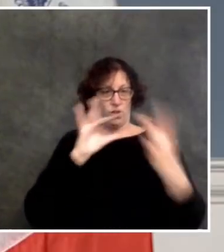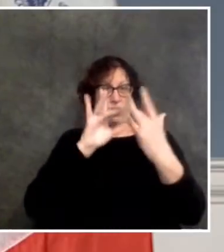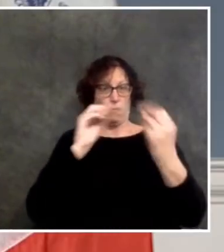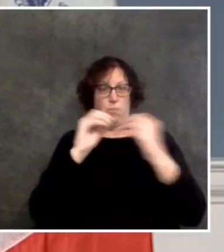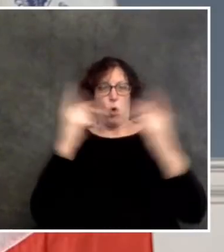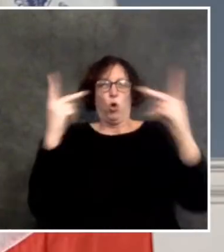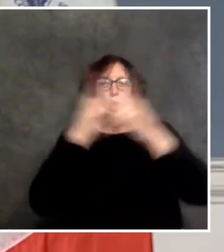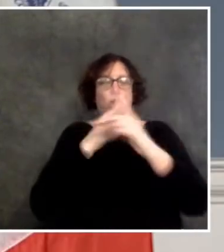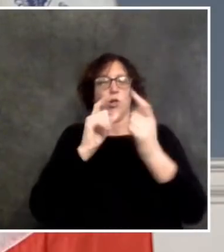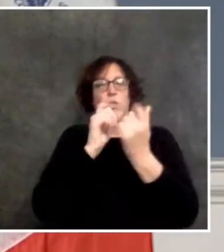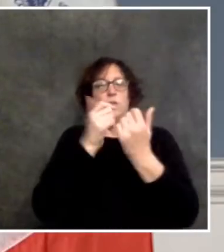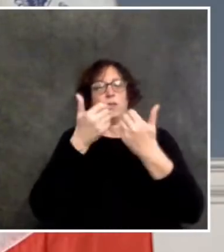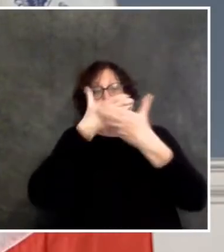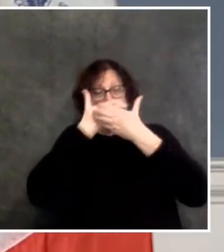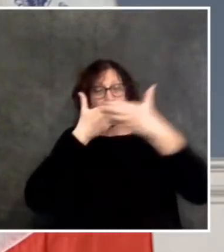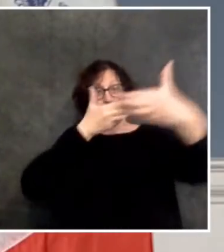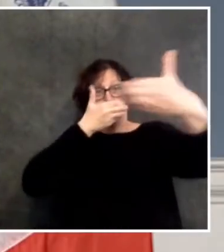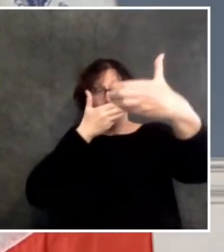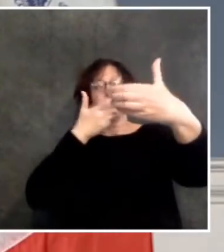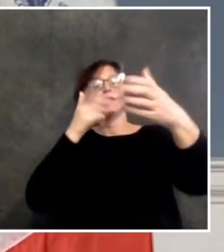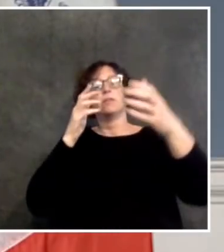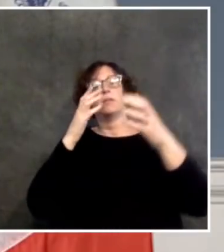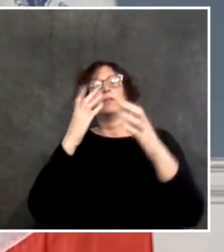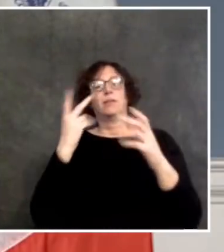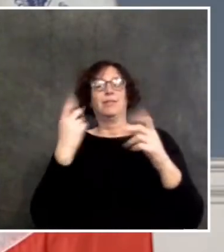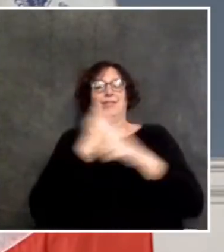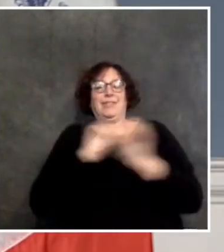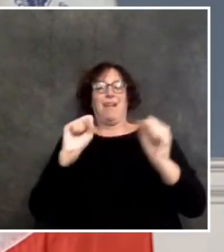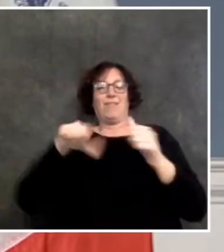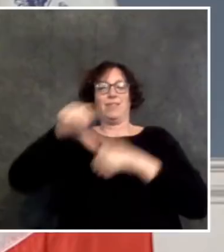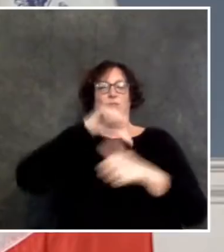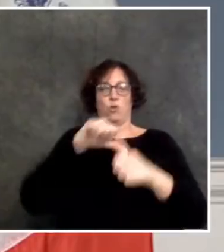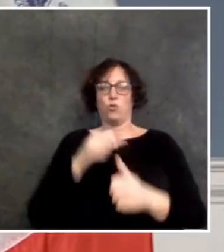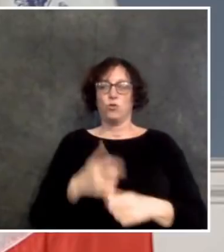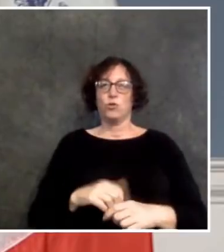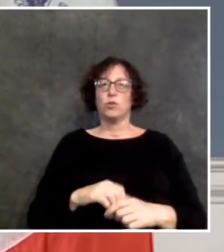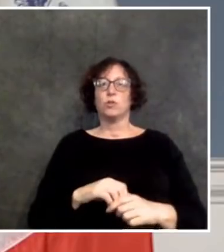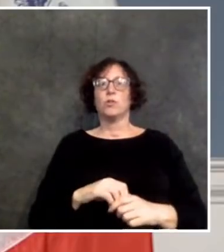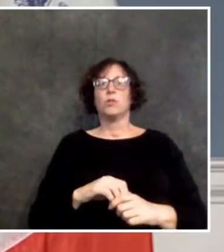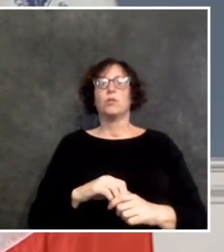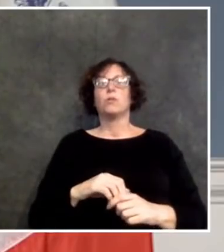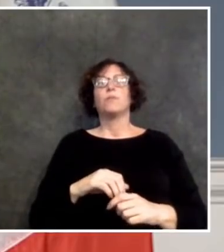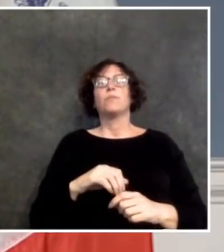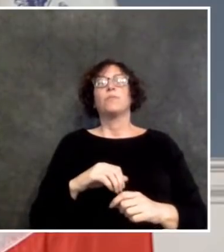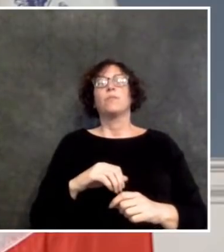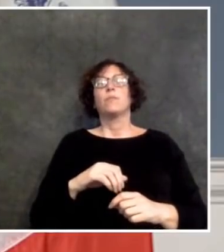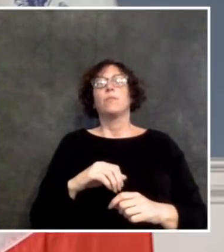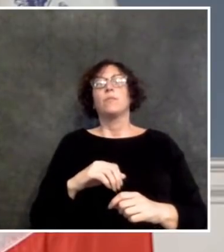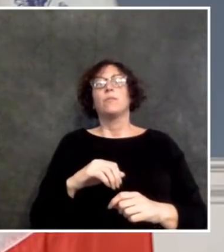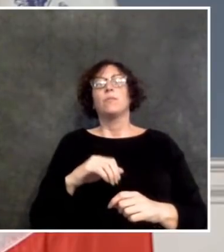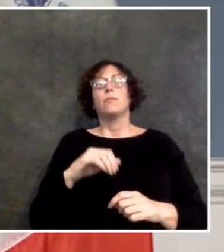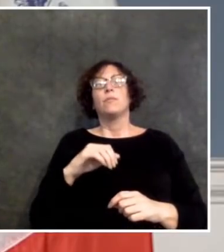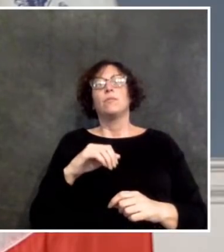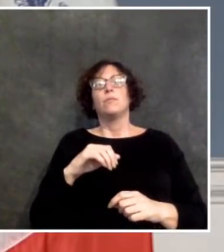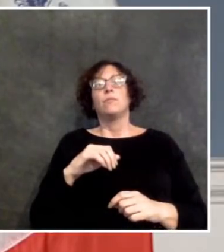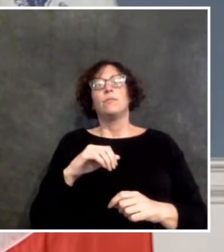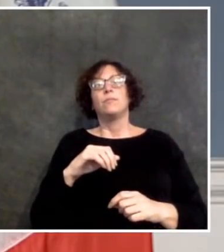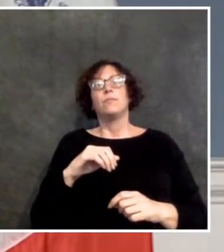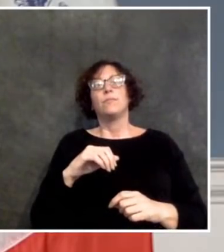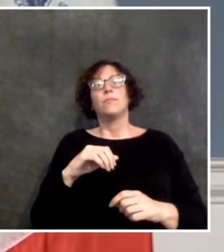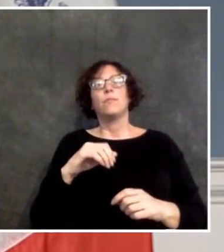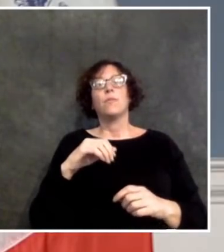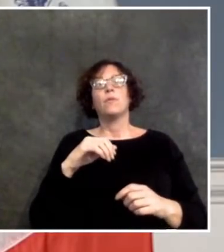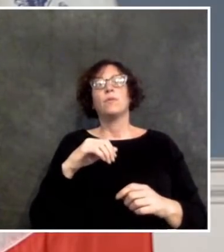really about making sure the most important messages were being acted on, the most important strategies were being acted on. But once people